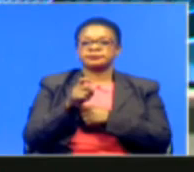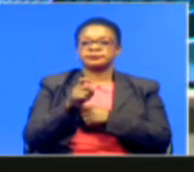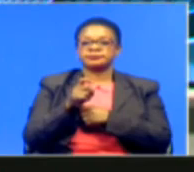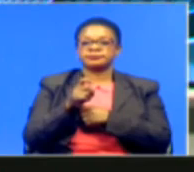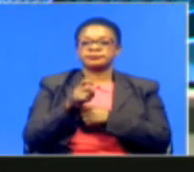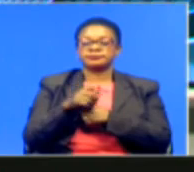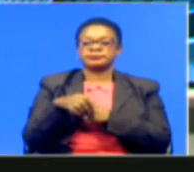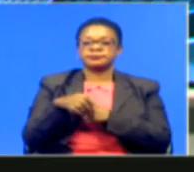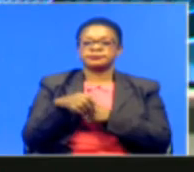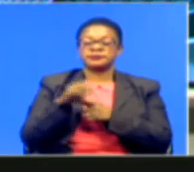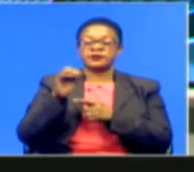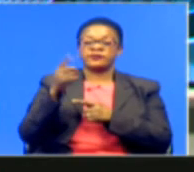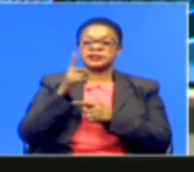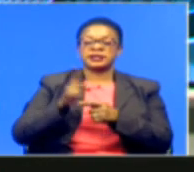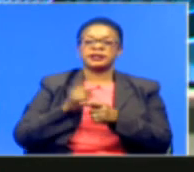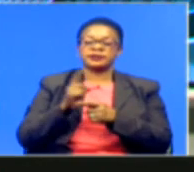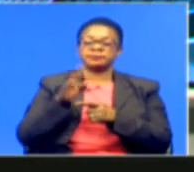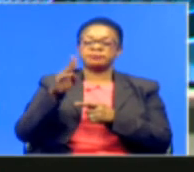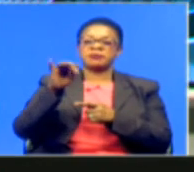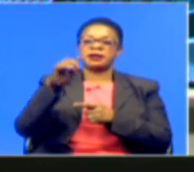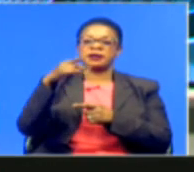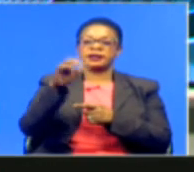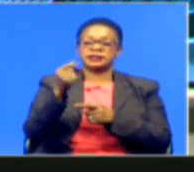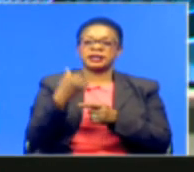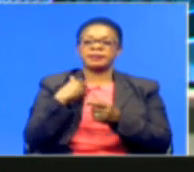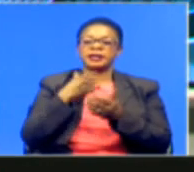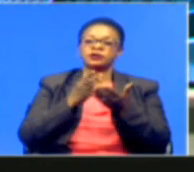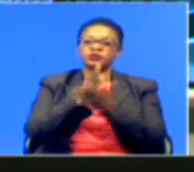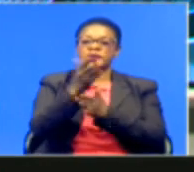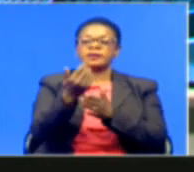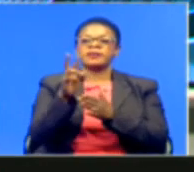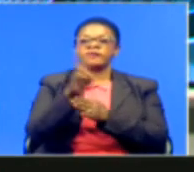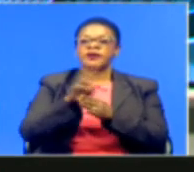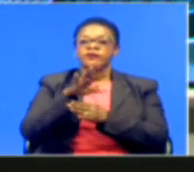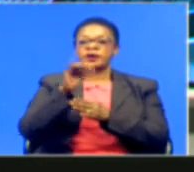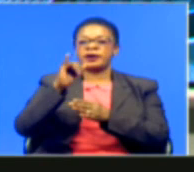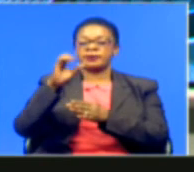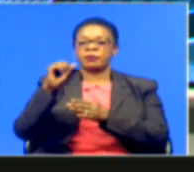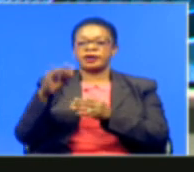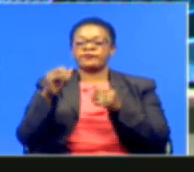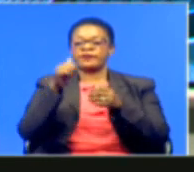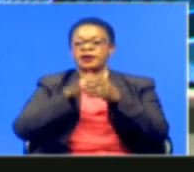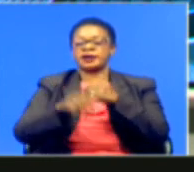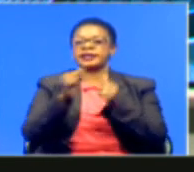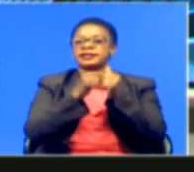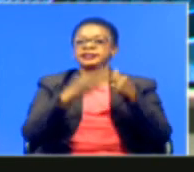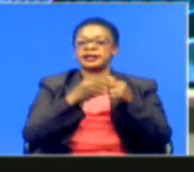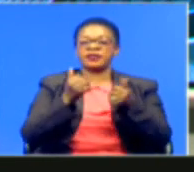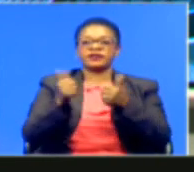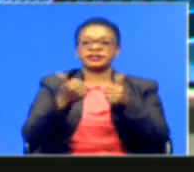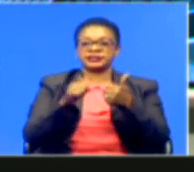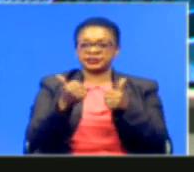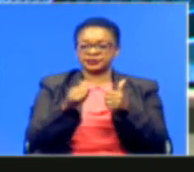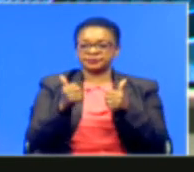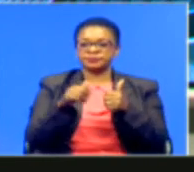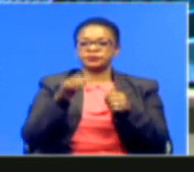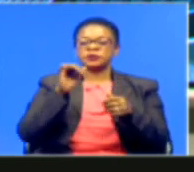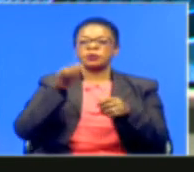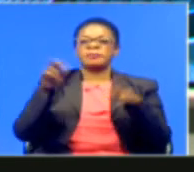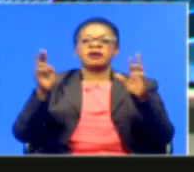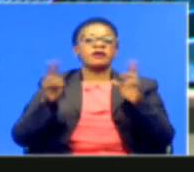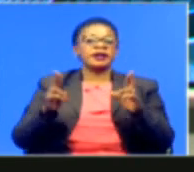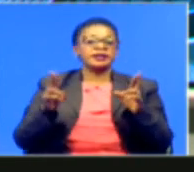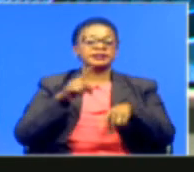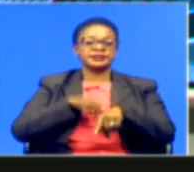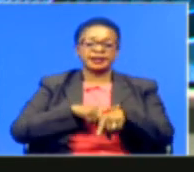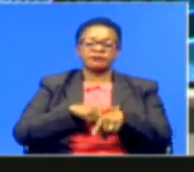First Lady Margaret Kenyatta has been assured that the venues for the IAAF World Under 18 Athletics Championships will be ready just in time